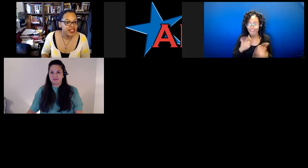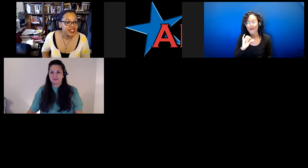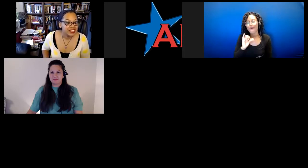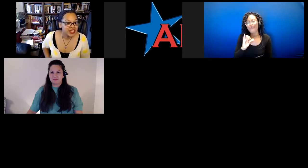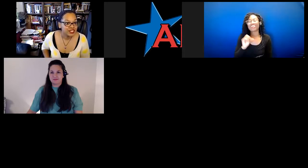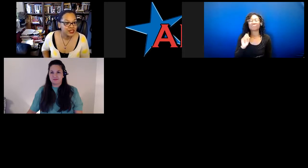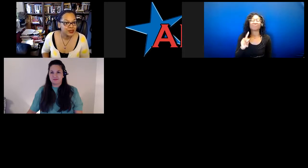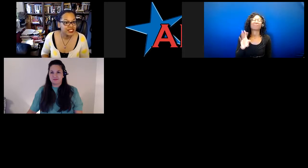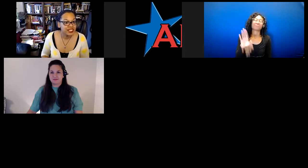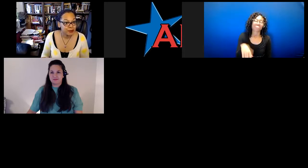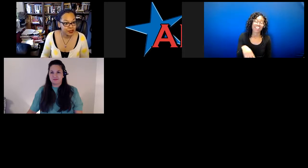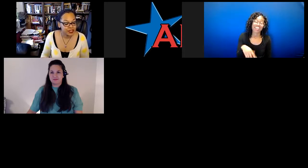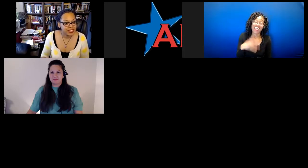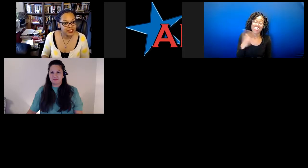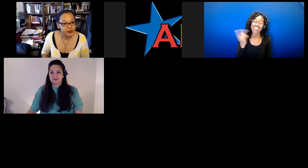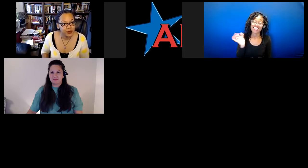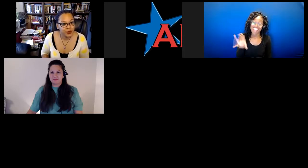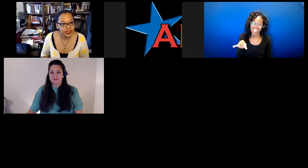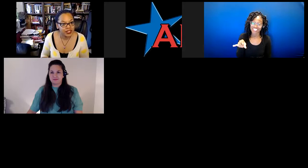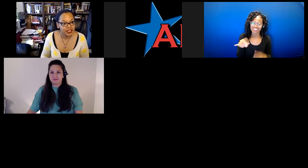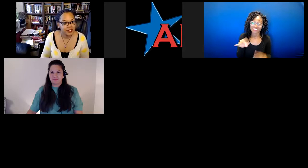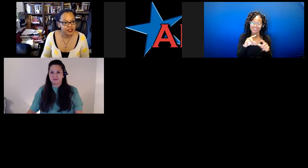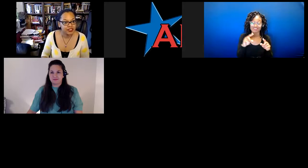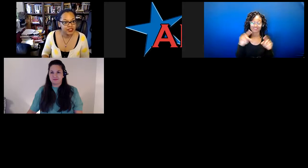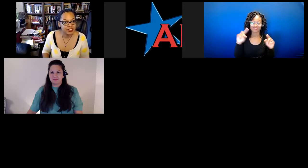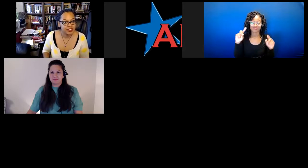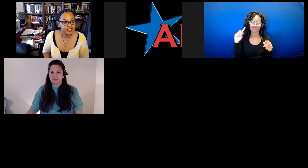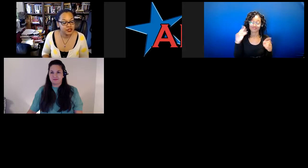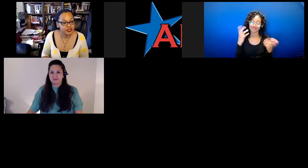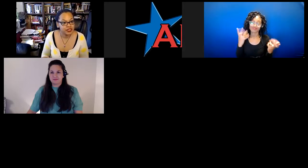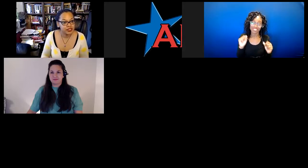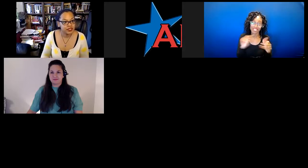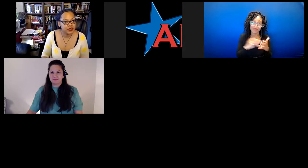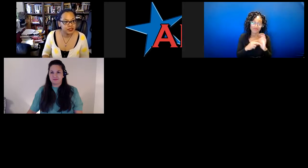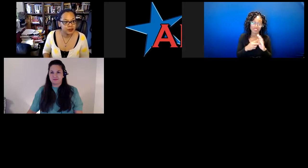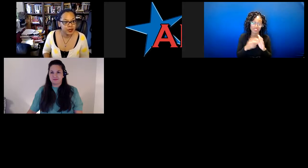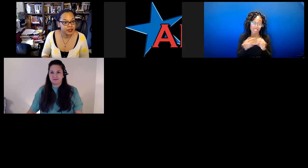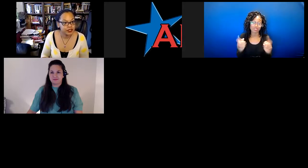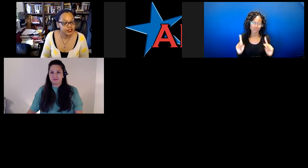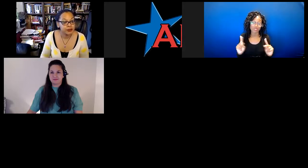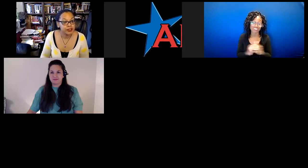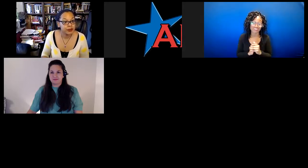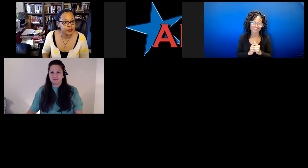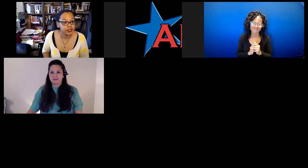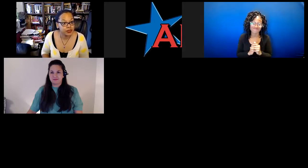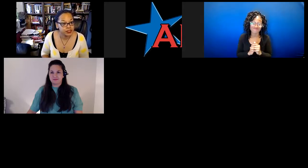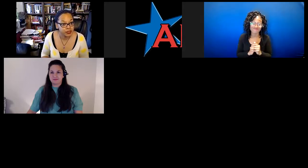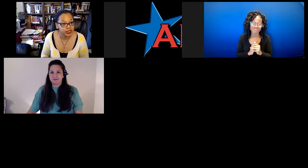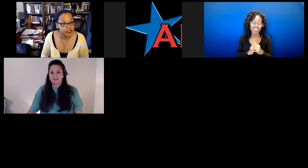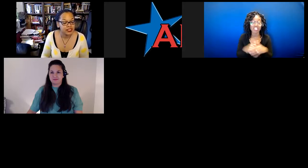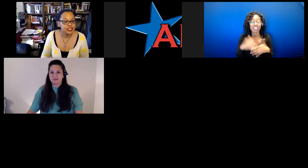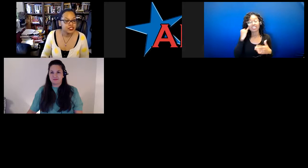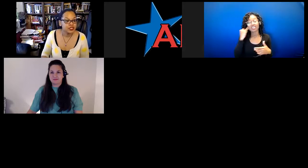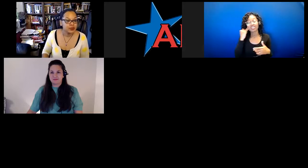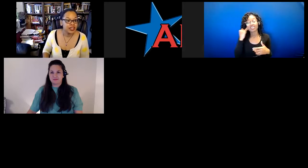A lot of that too is opportunities for students, BIPOC students, especially BIPOC students with